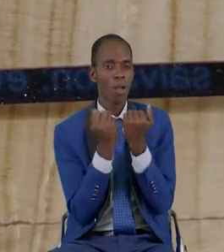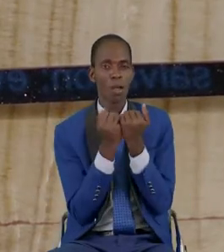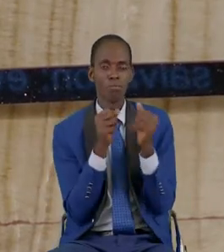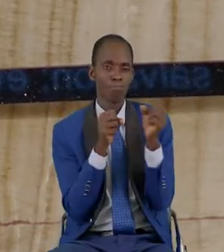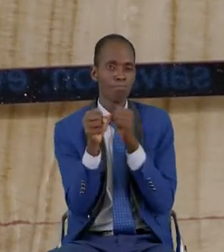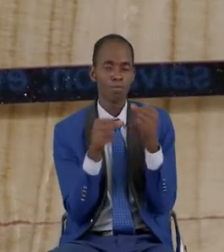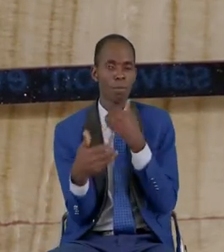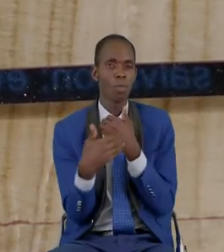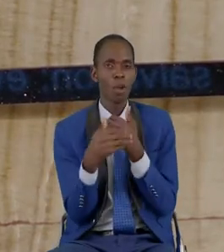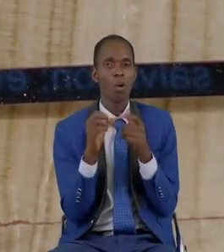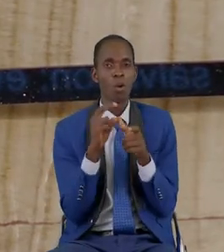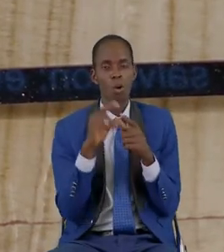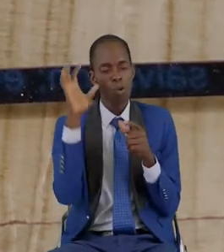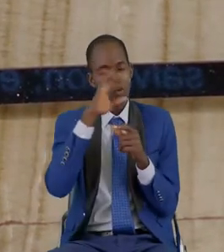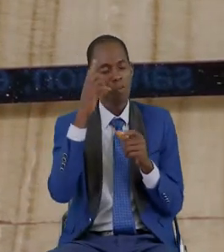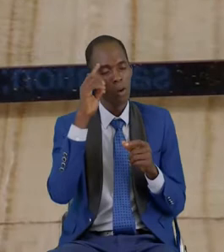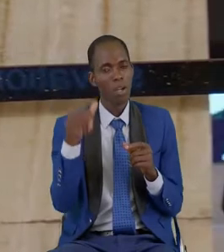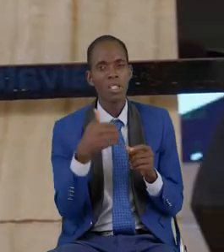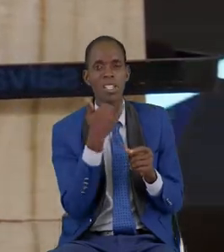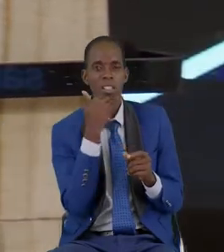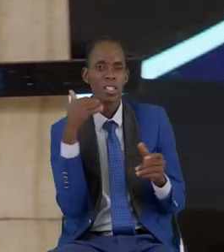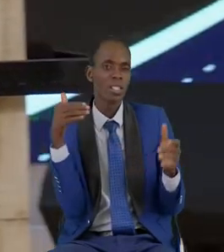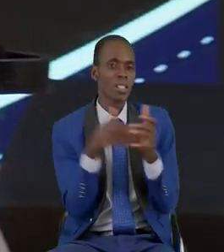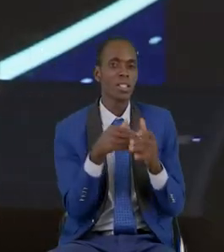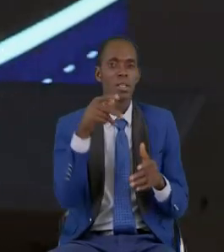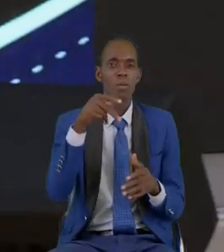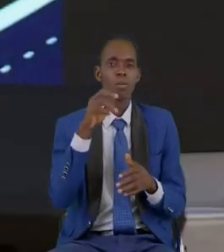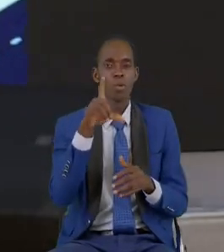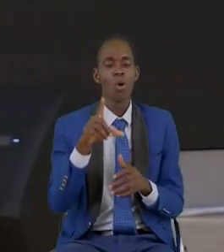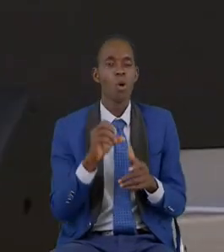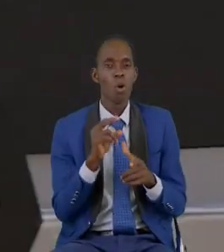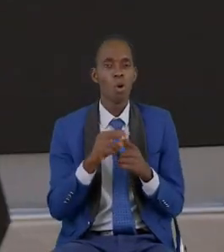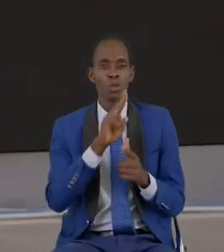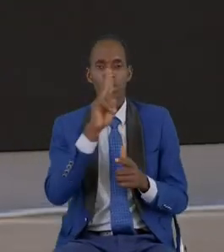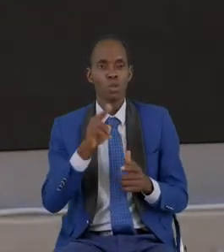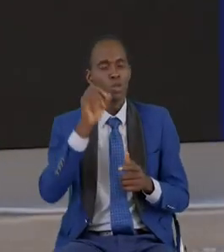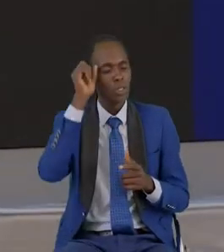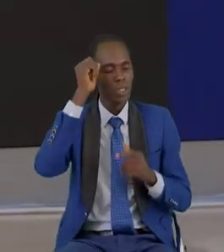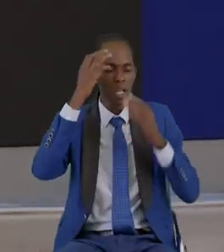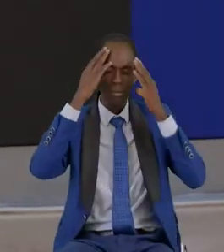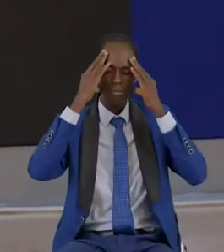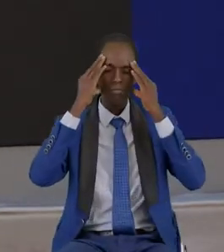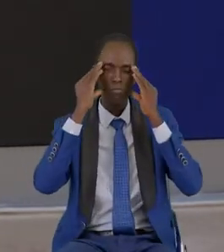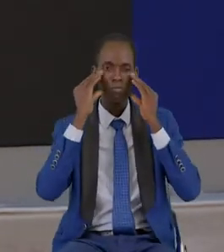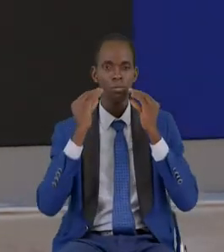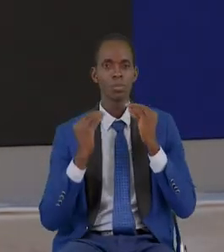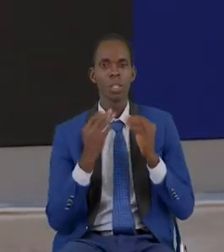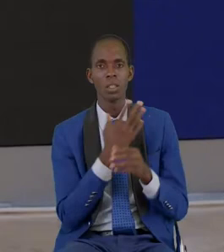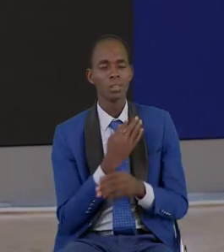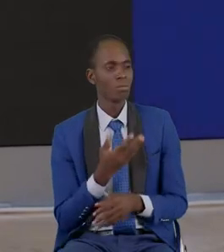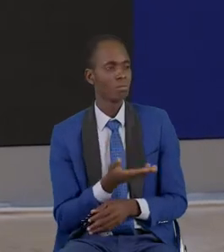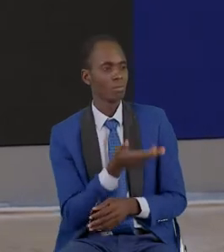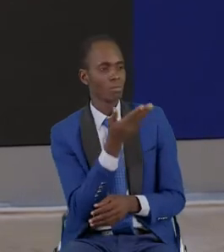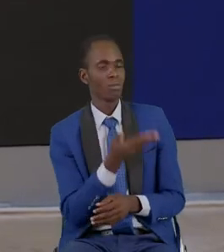him, instead of using his position, using his experience, and using his opportunity to also write an